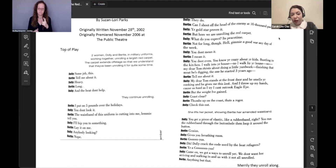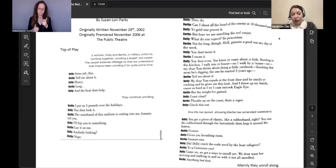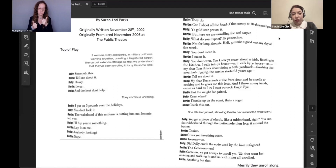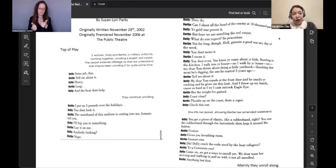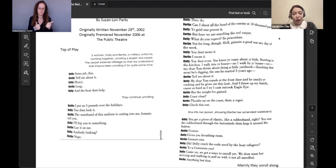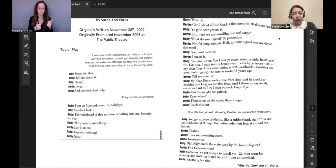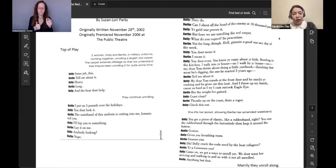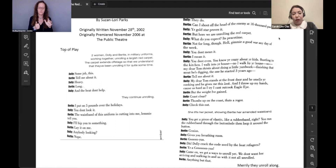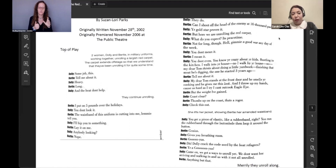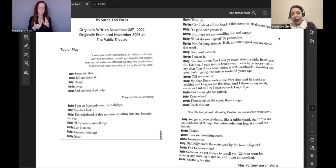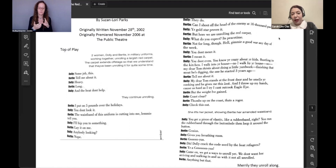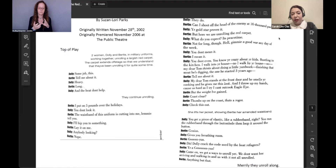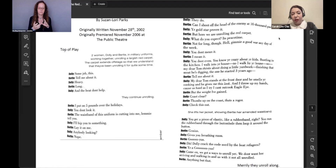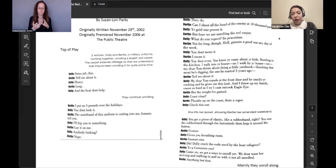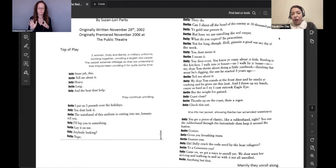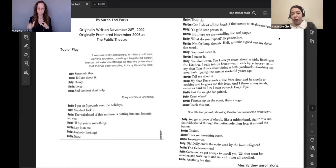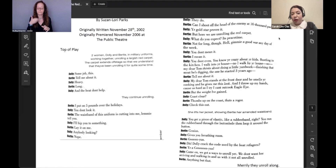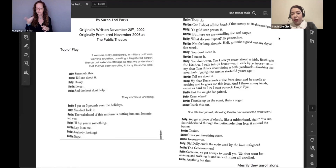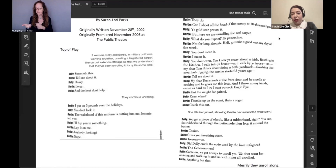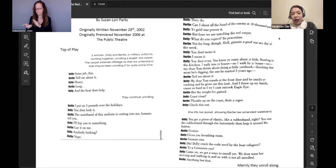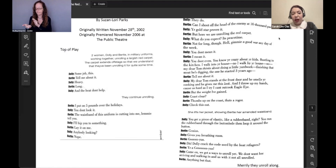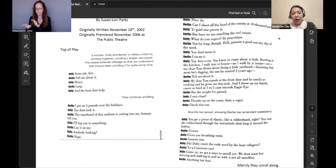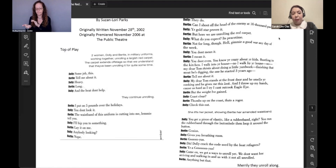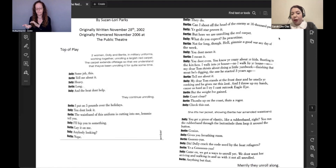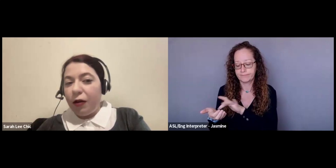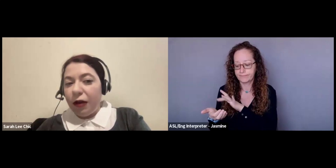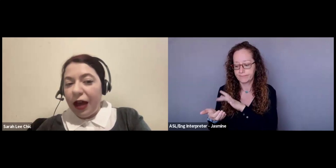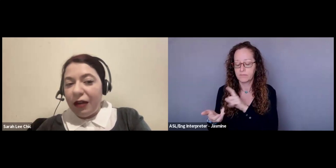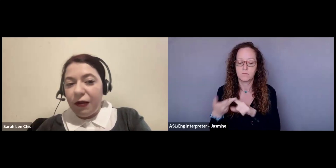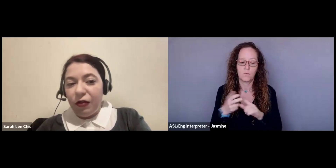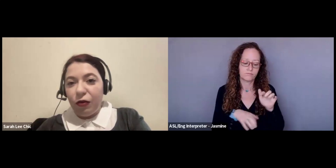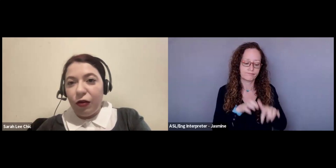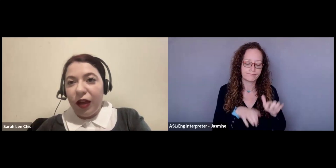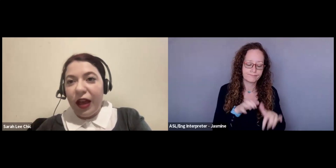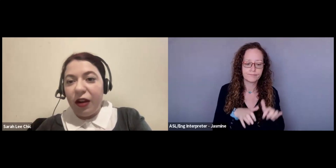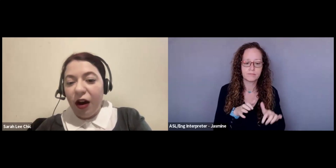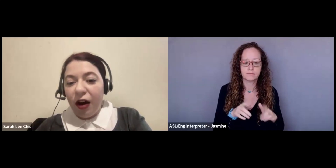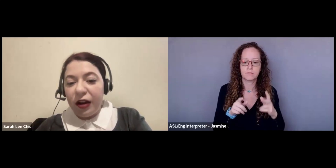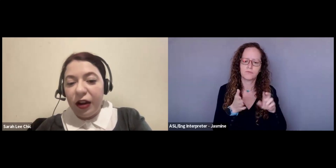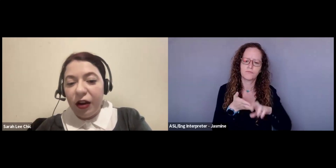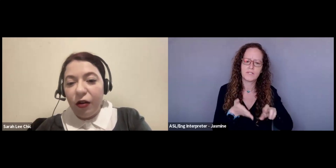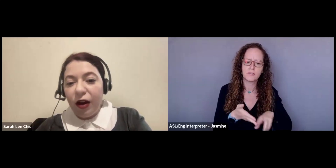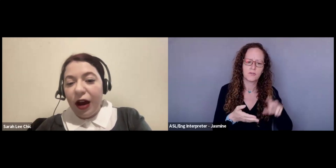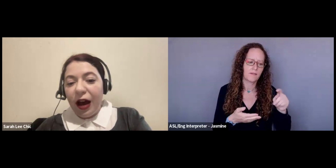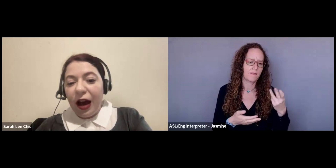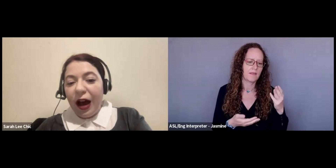devices doing research related to the theme, any visuals and audio. I